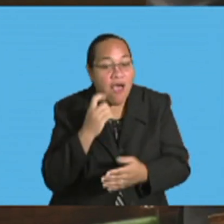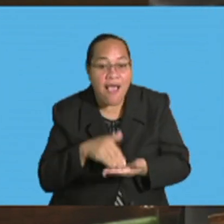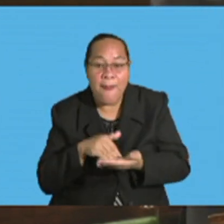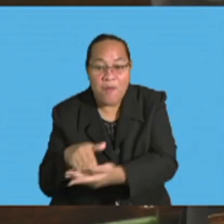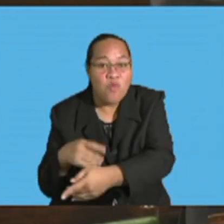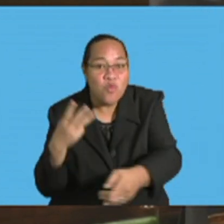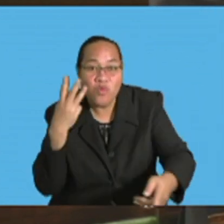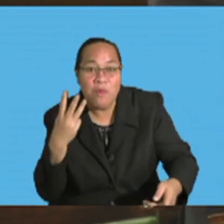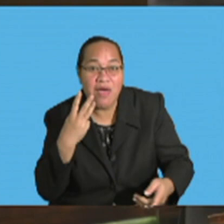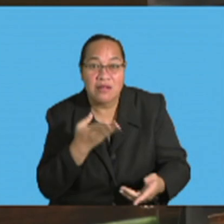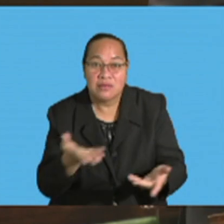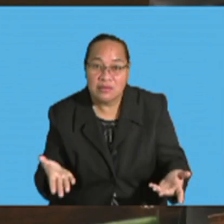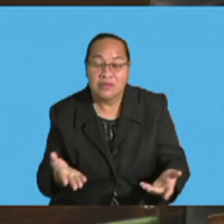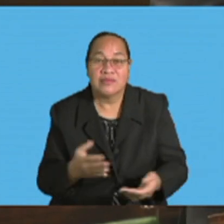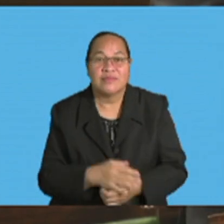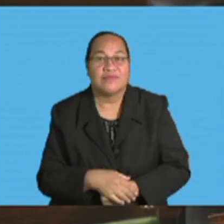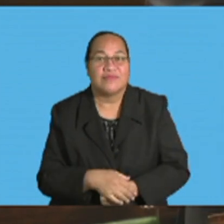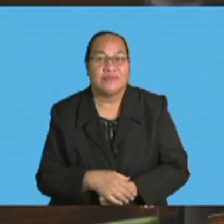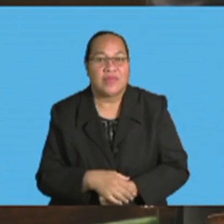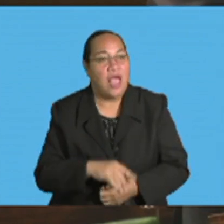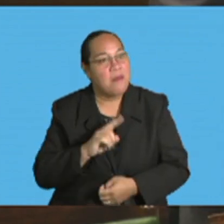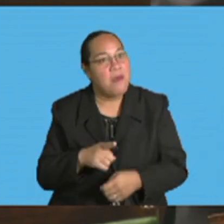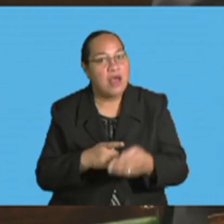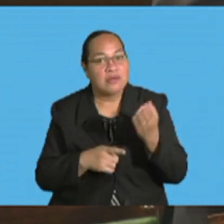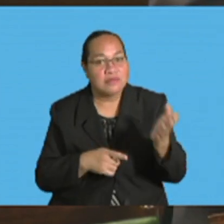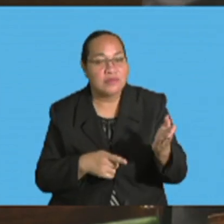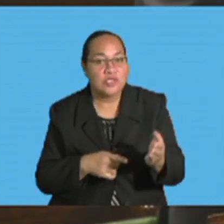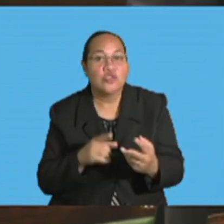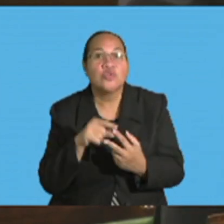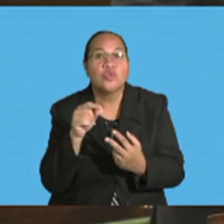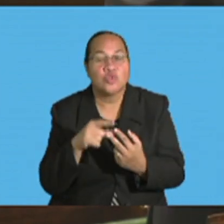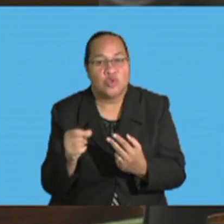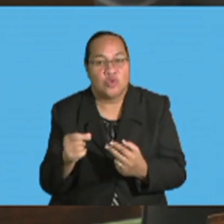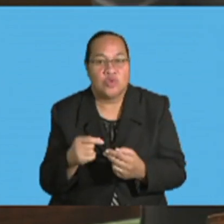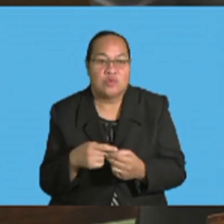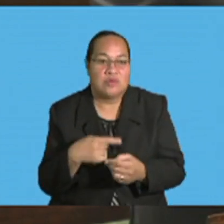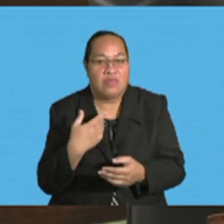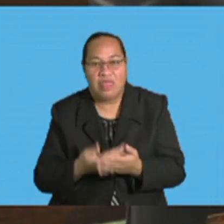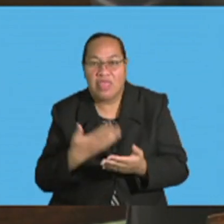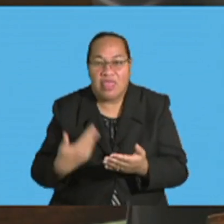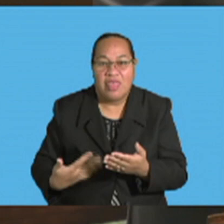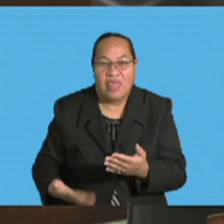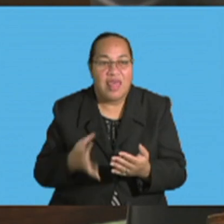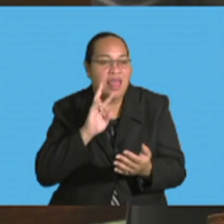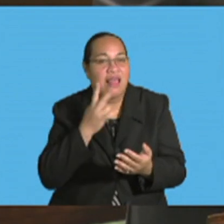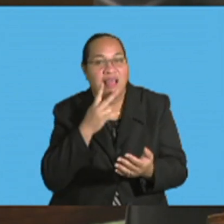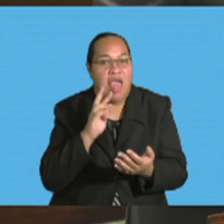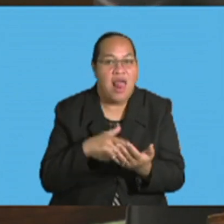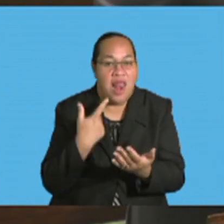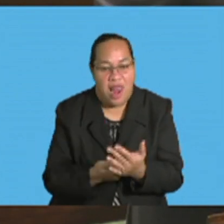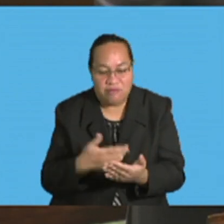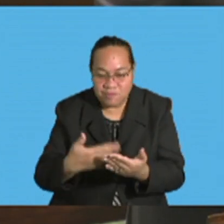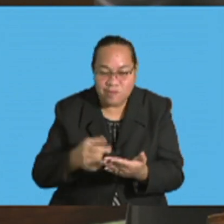women indeed. Instead, he chose to give voice to a divisive lie.